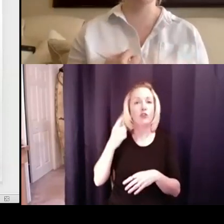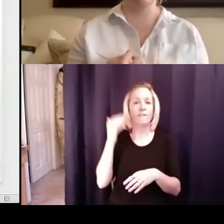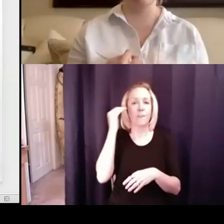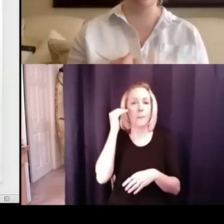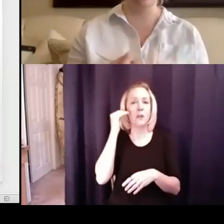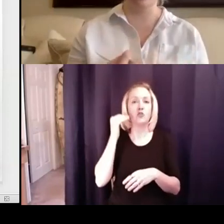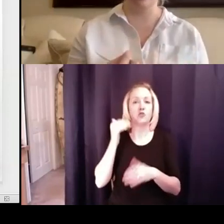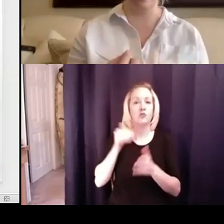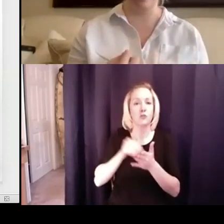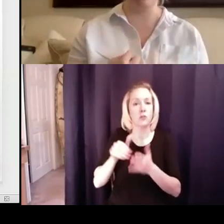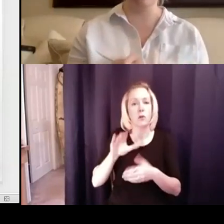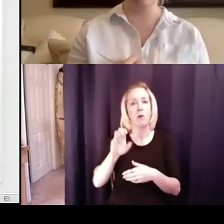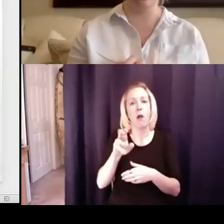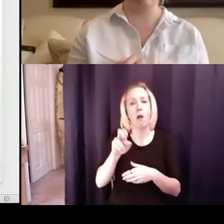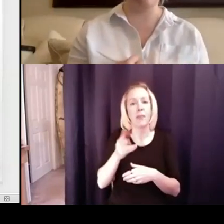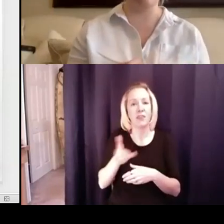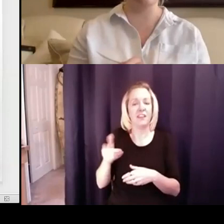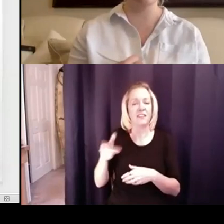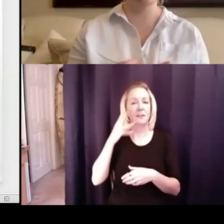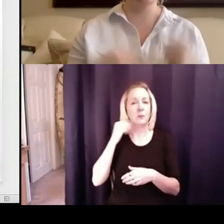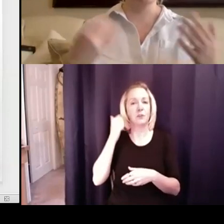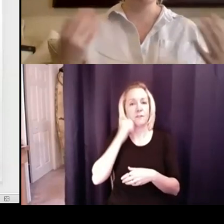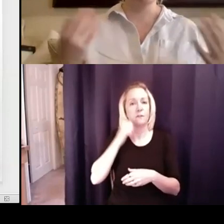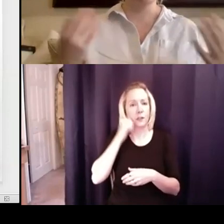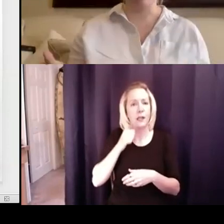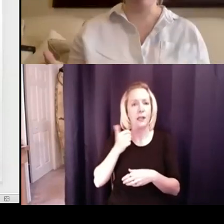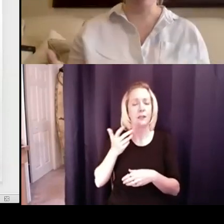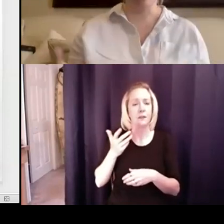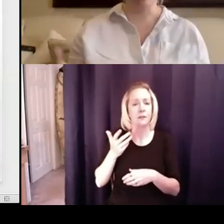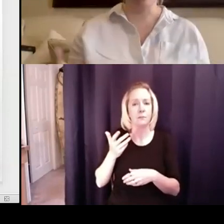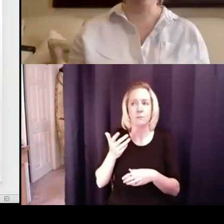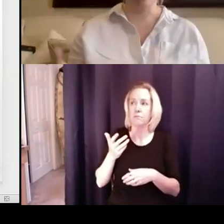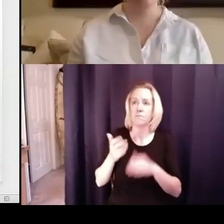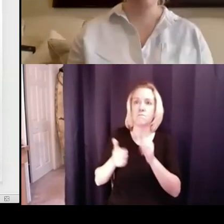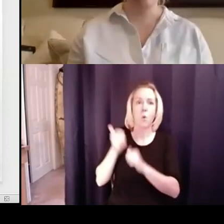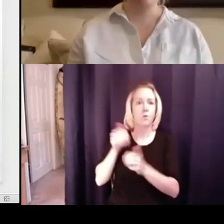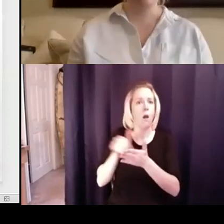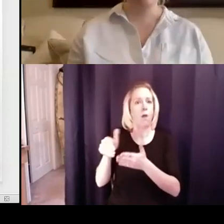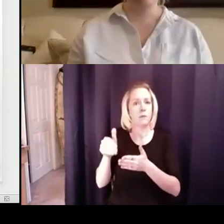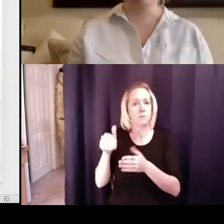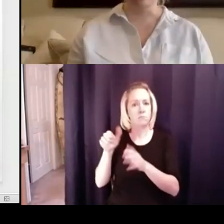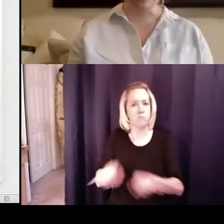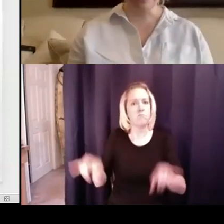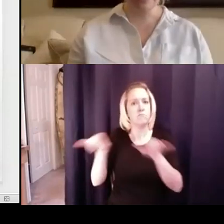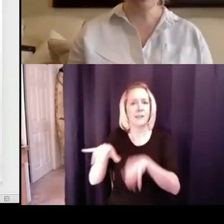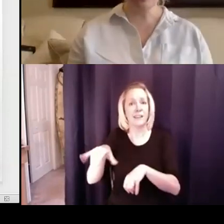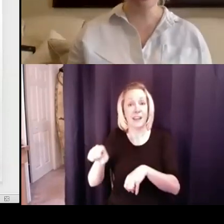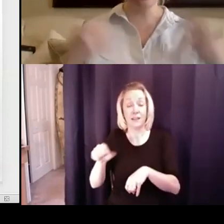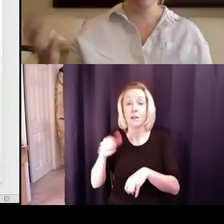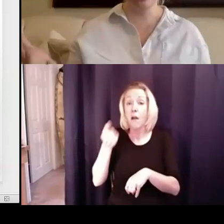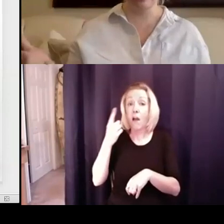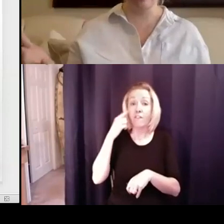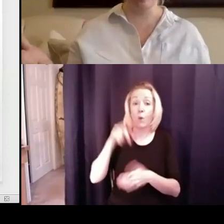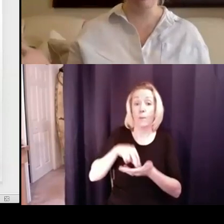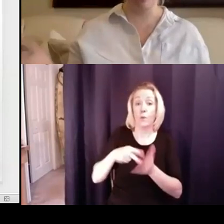over salient features so our children can recognize their like most common items. But for literacy, we're